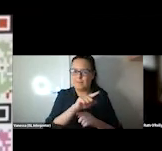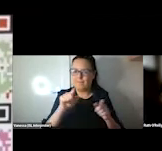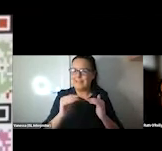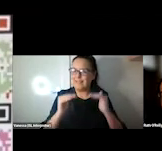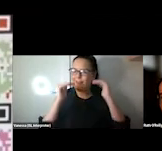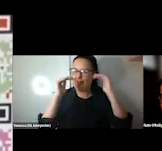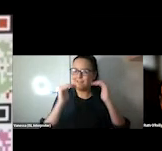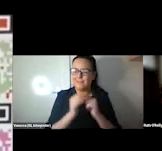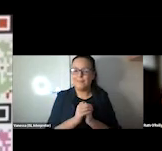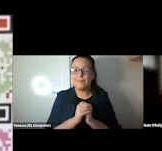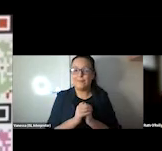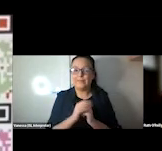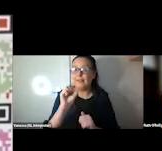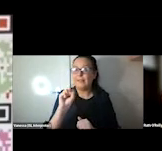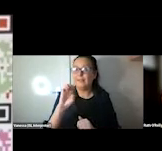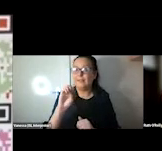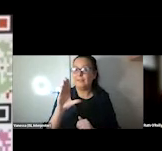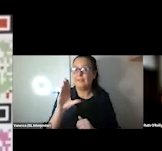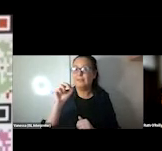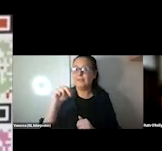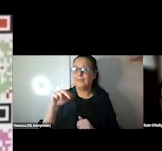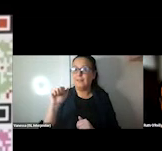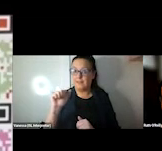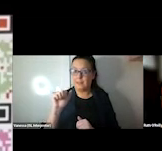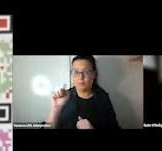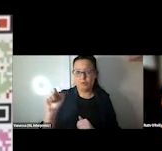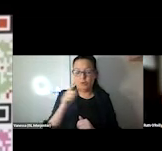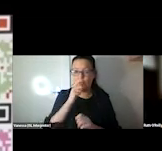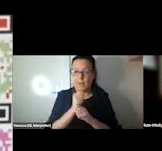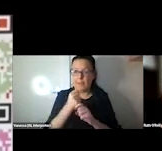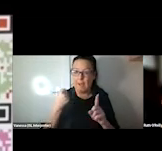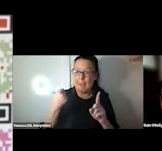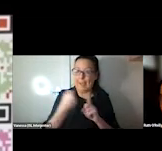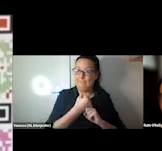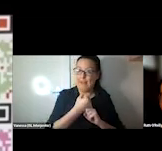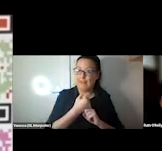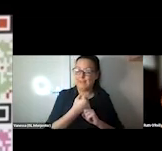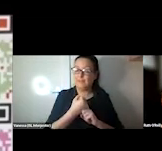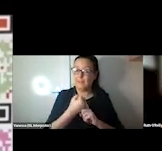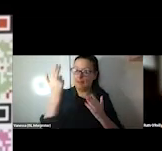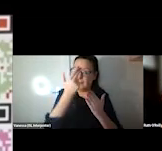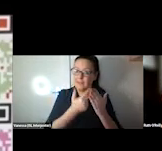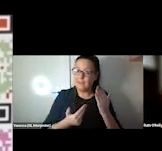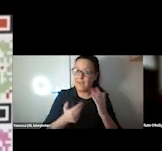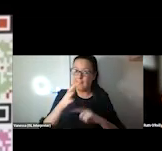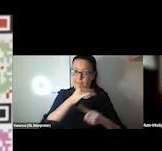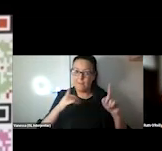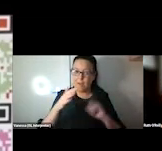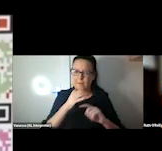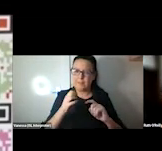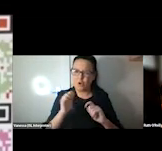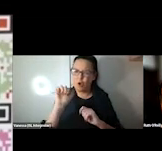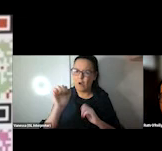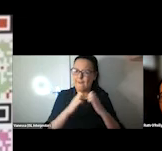And Selina spoke to us about the impact that the design of the built environment had on her everyday life. And at the Centre in